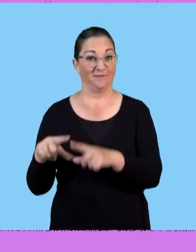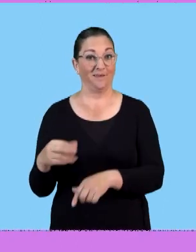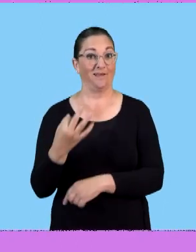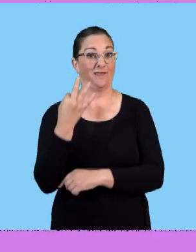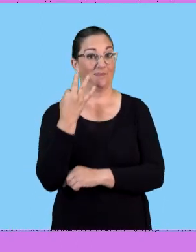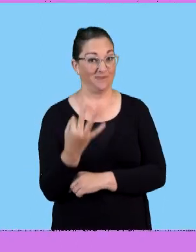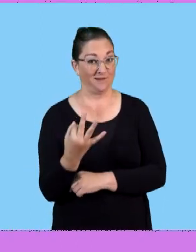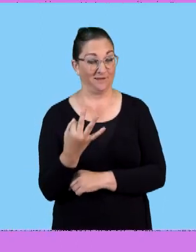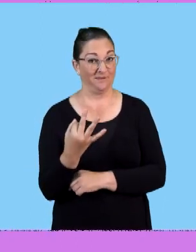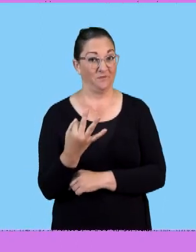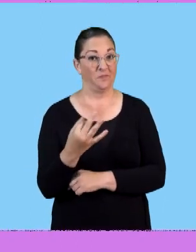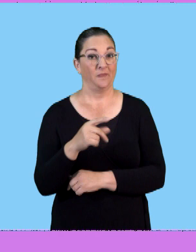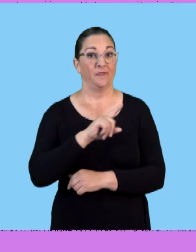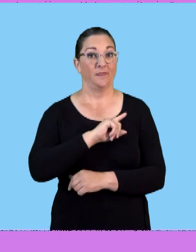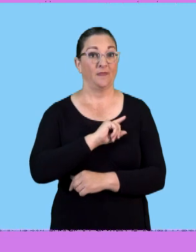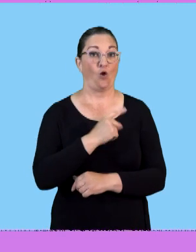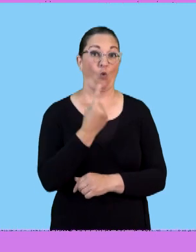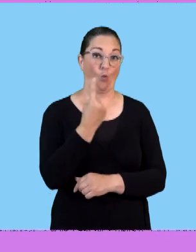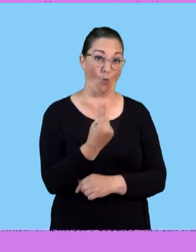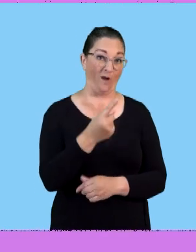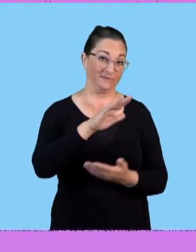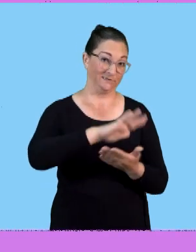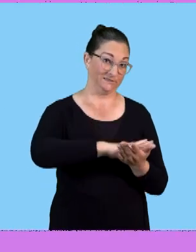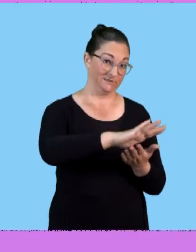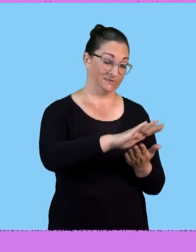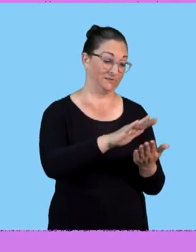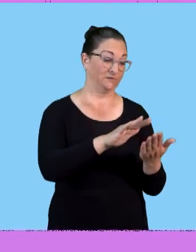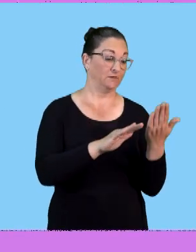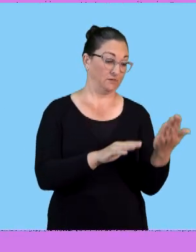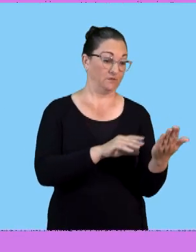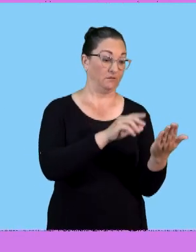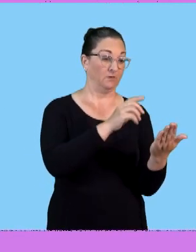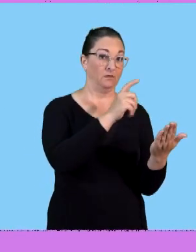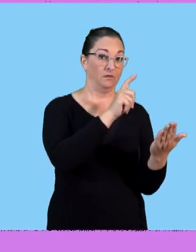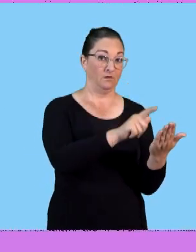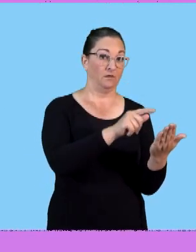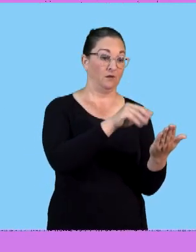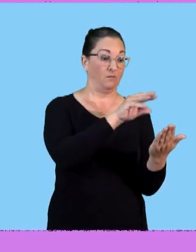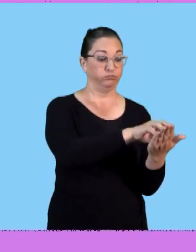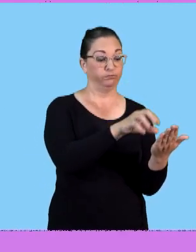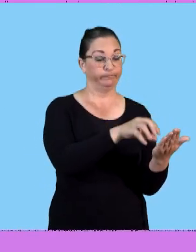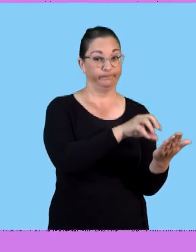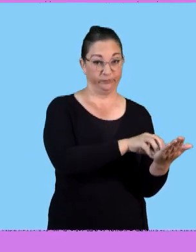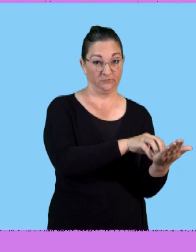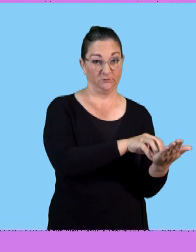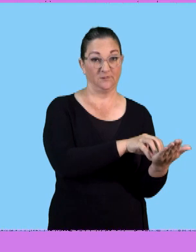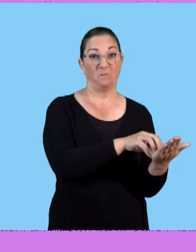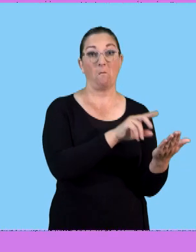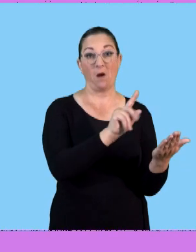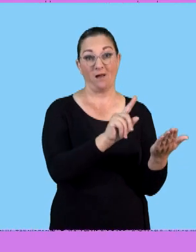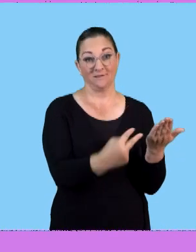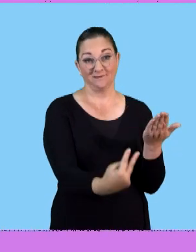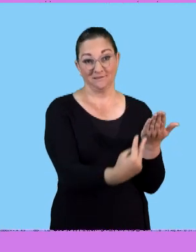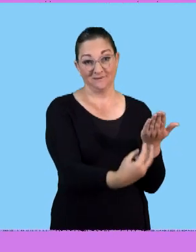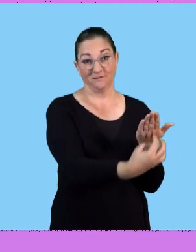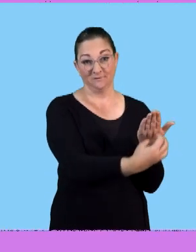3 triangle on one side. We know there's also another side of this stocking. We